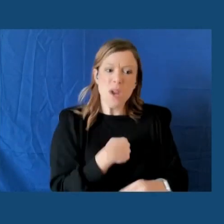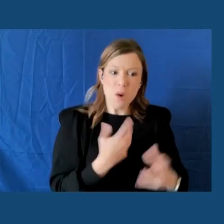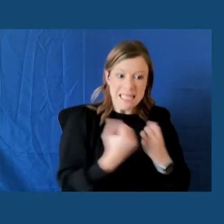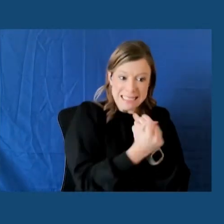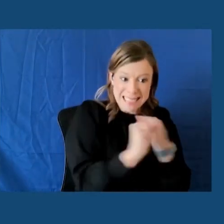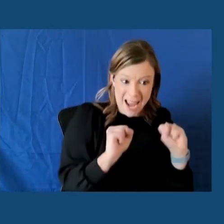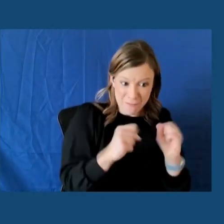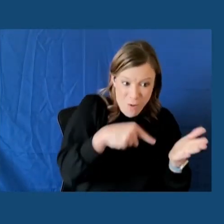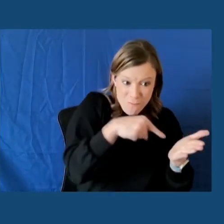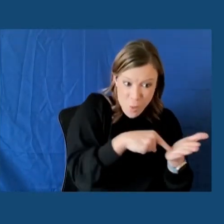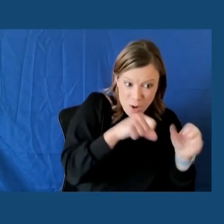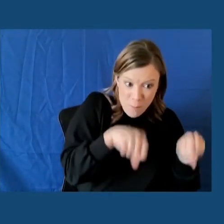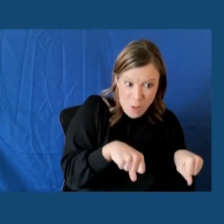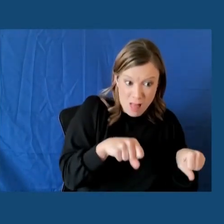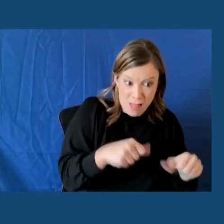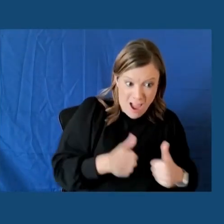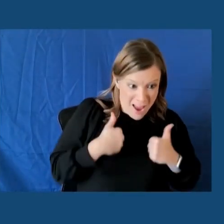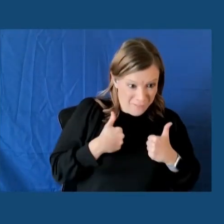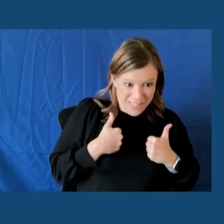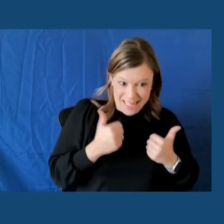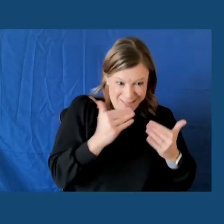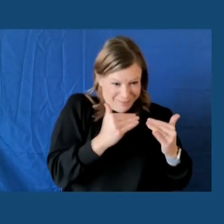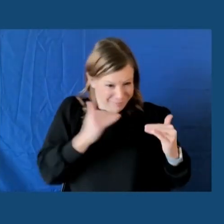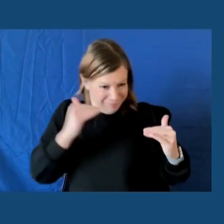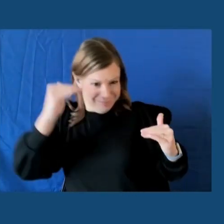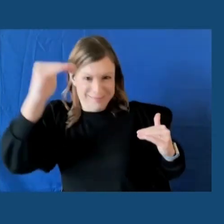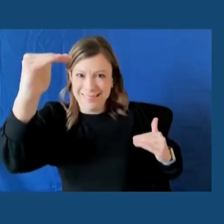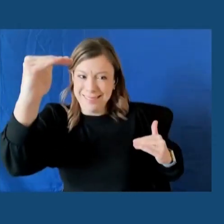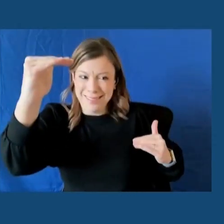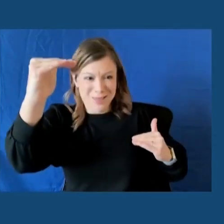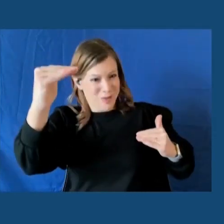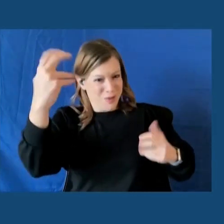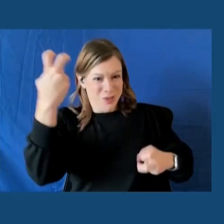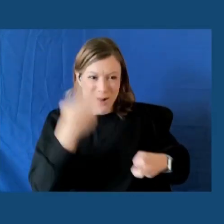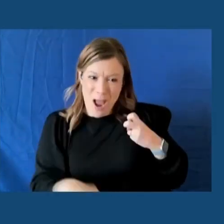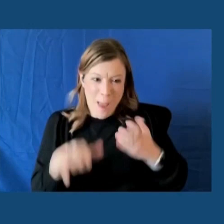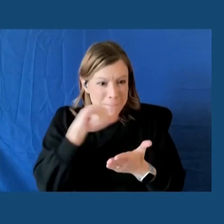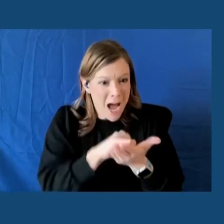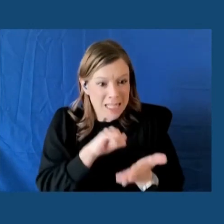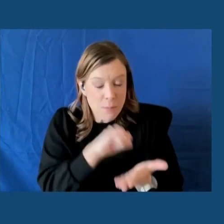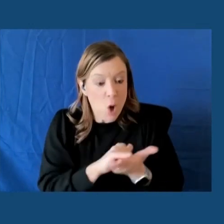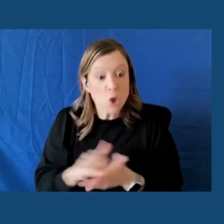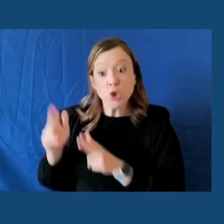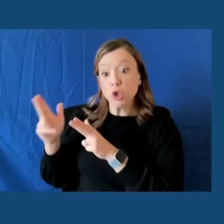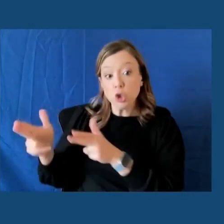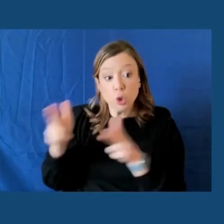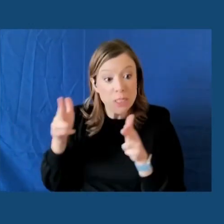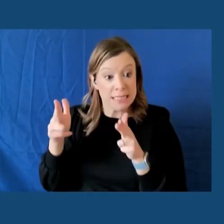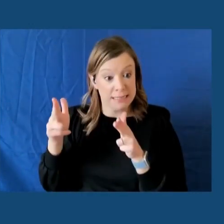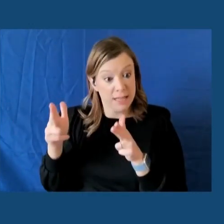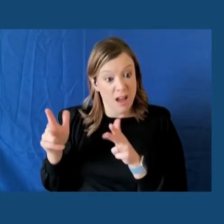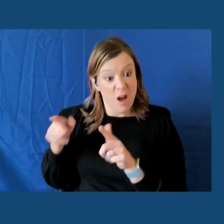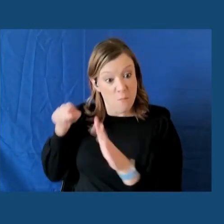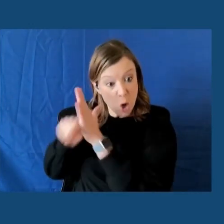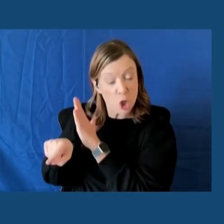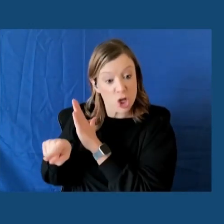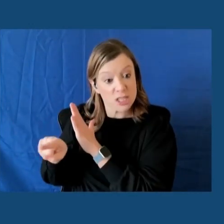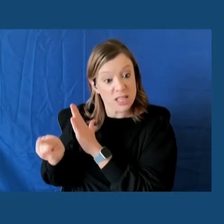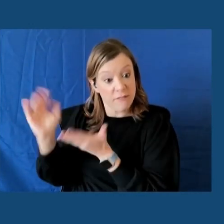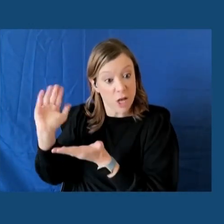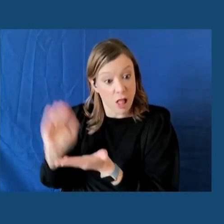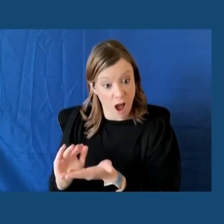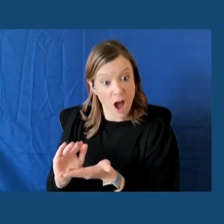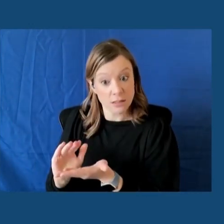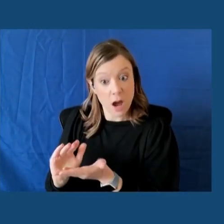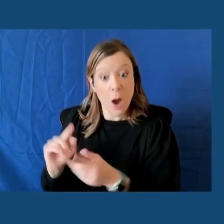reach. While shootings and murders have declined by double digits, safety at the grocery store, the